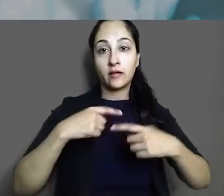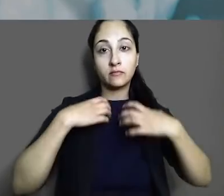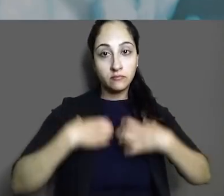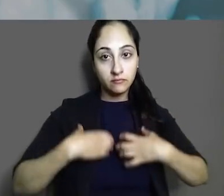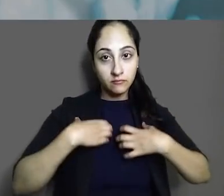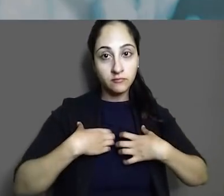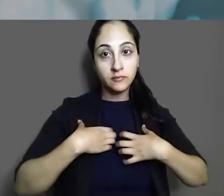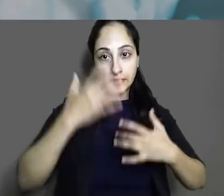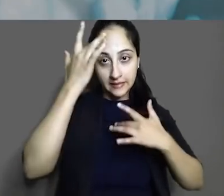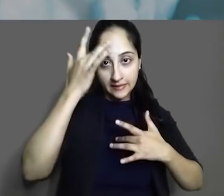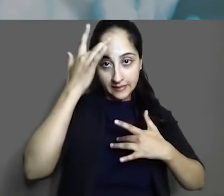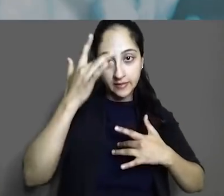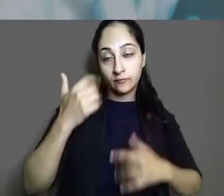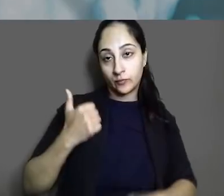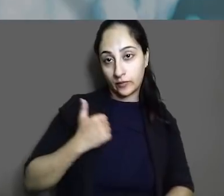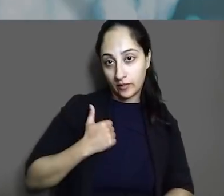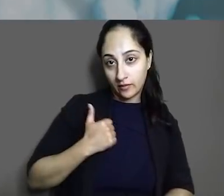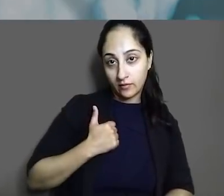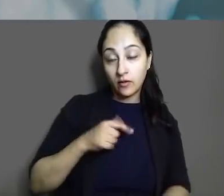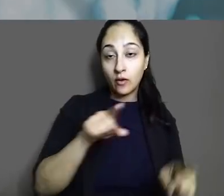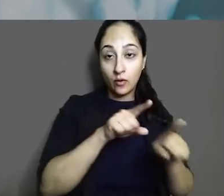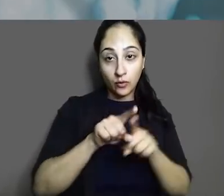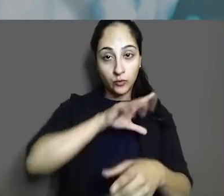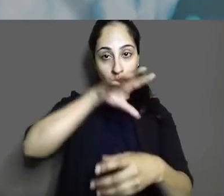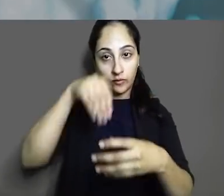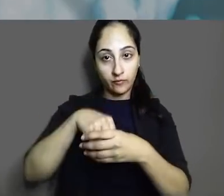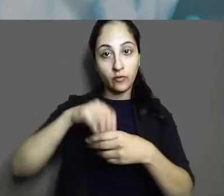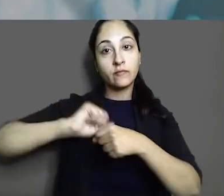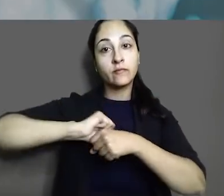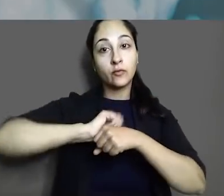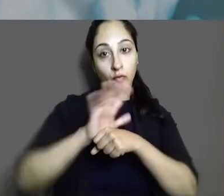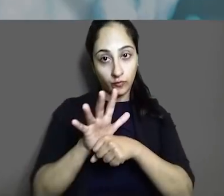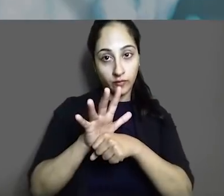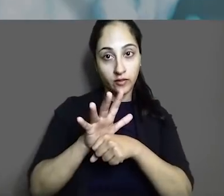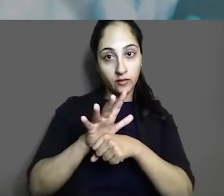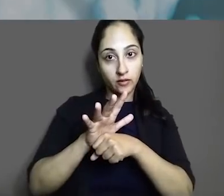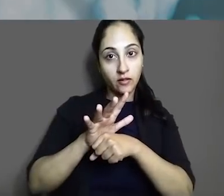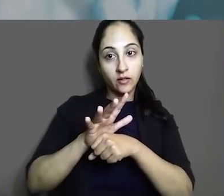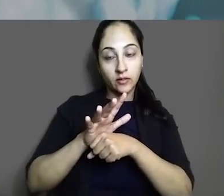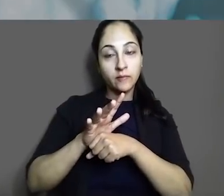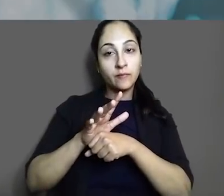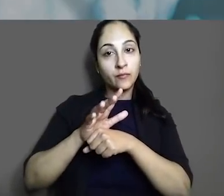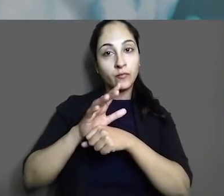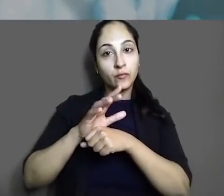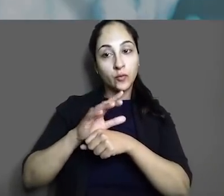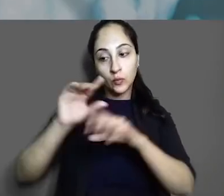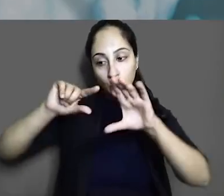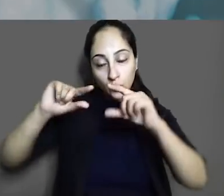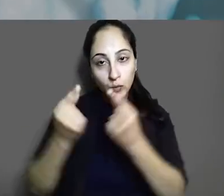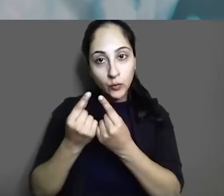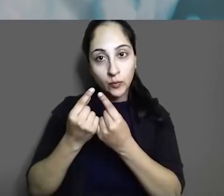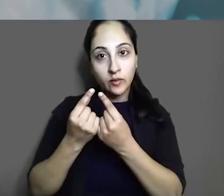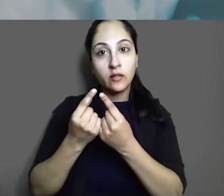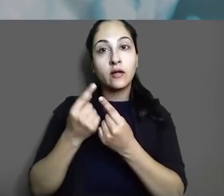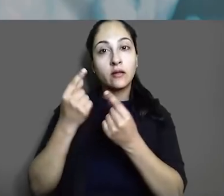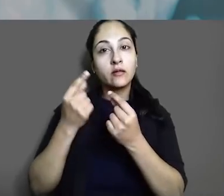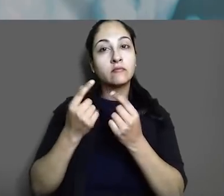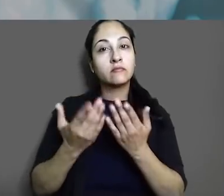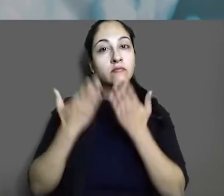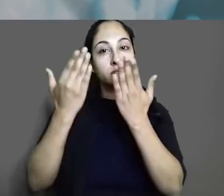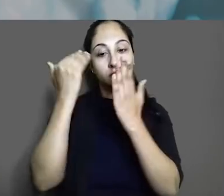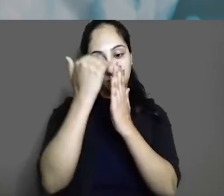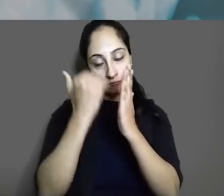Diseases of Canada and authored Canada's vaccine recommendations for COVID-19, which are being used by public health